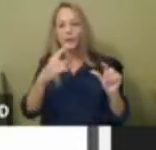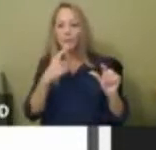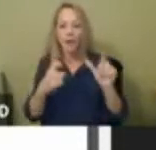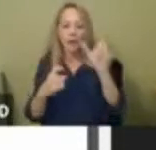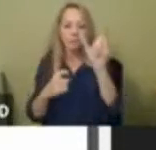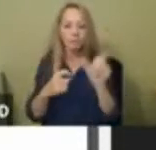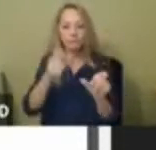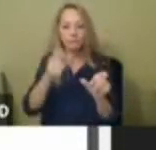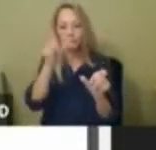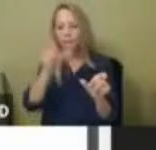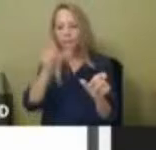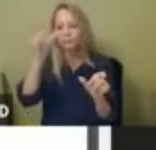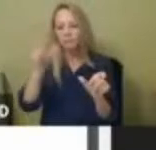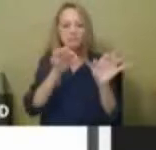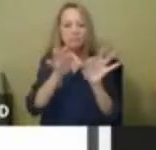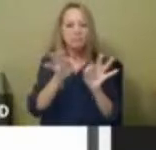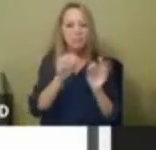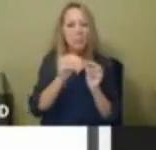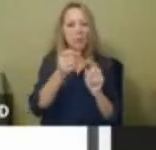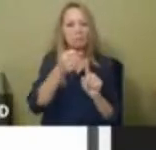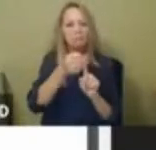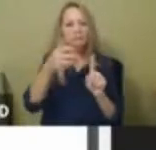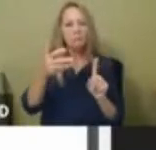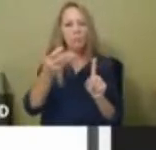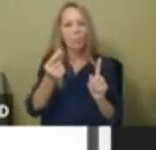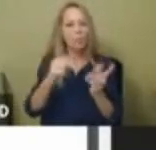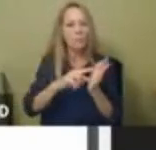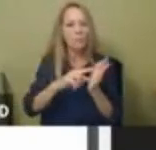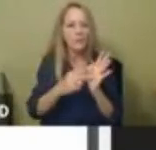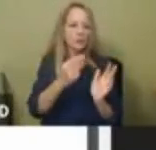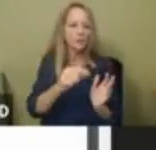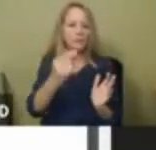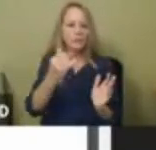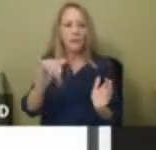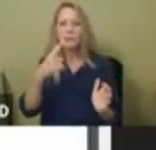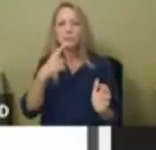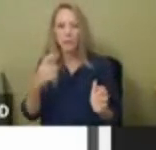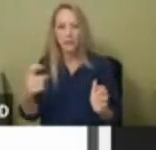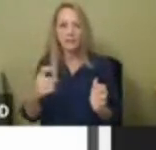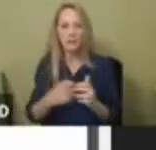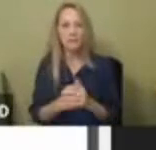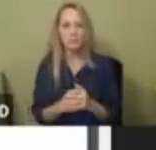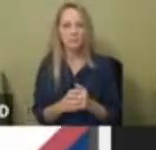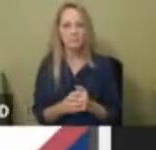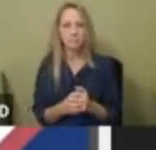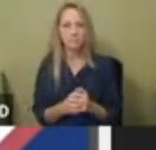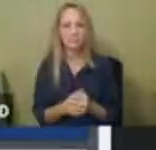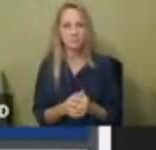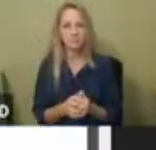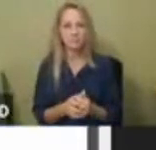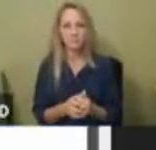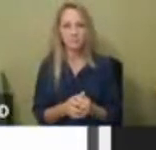better explanation of what each section means. Next slide, please.